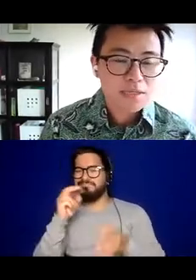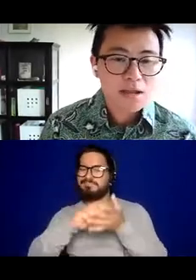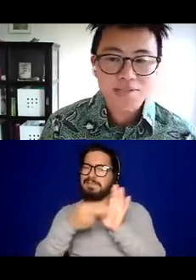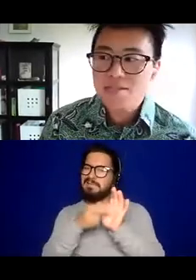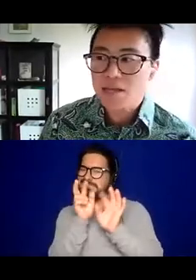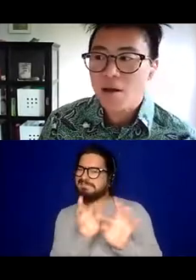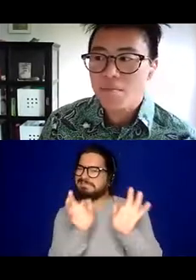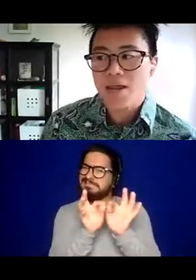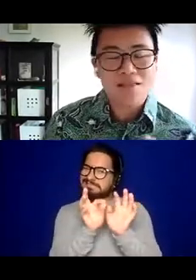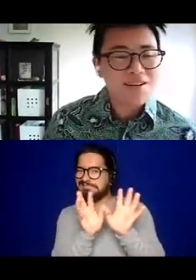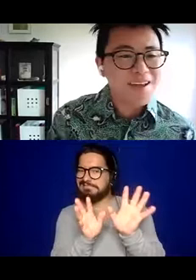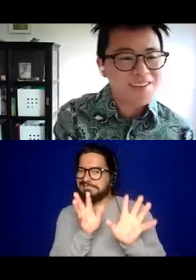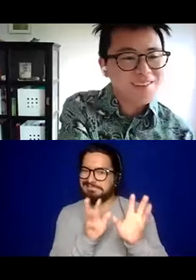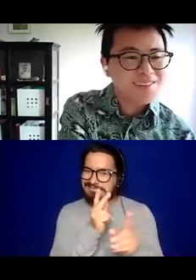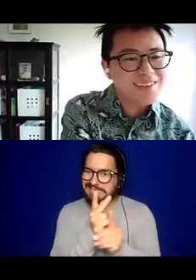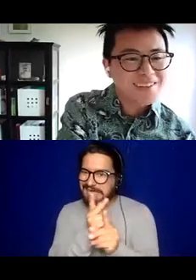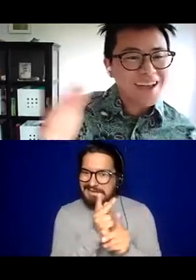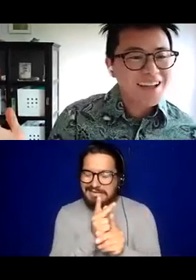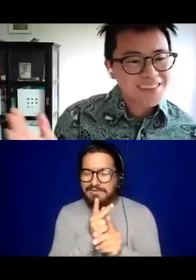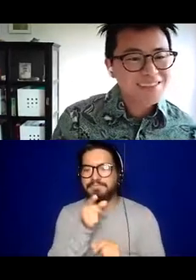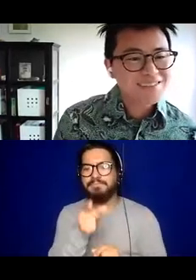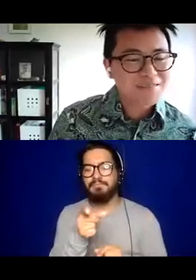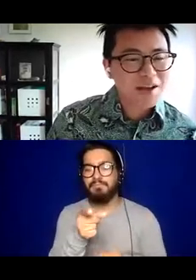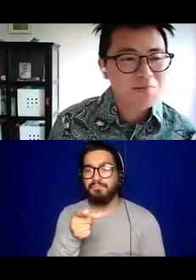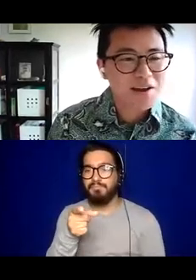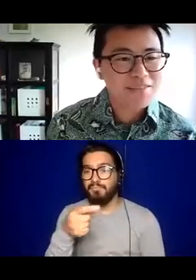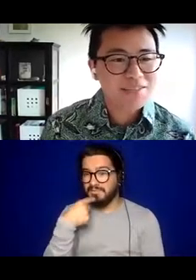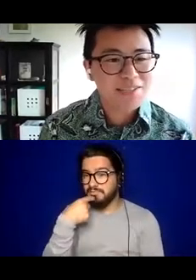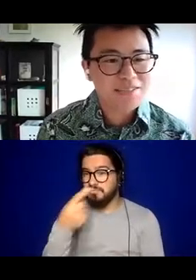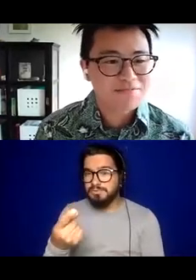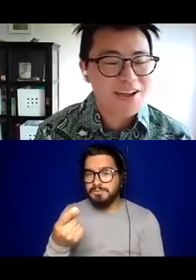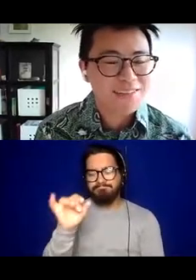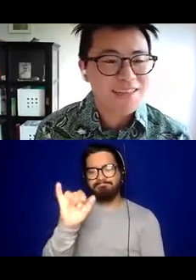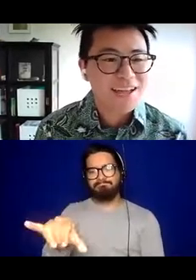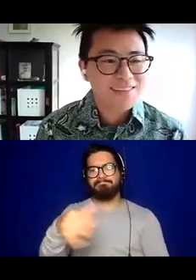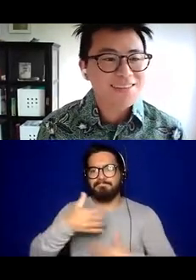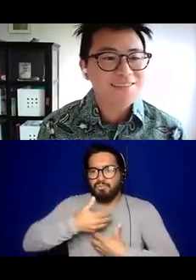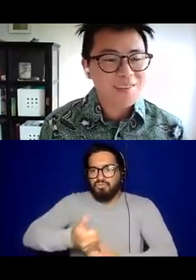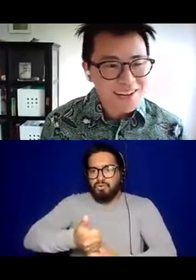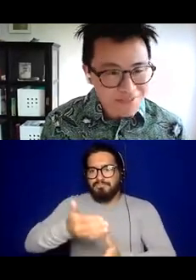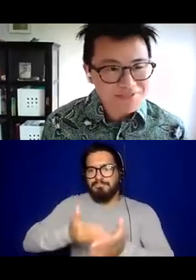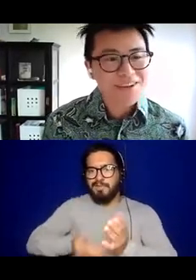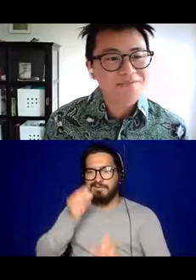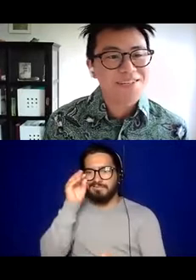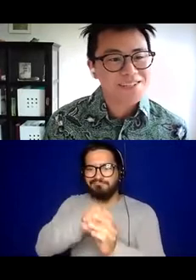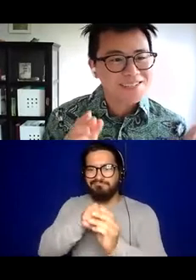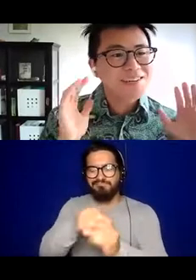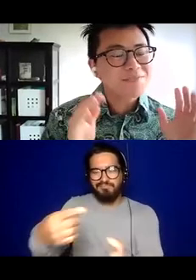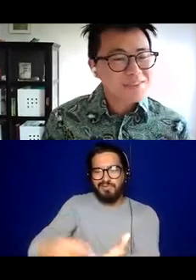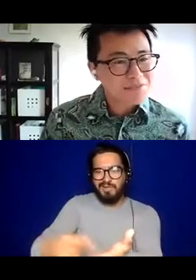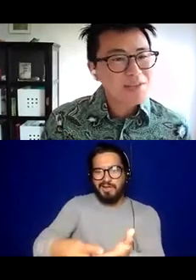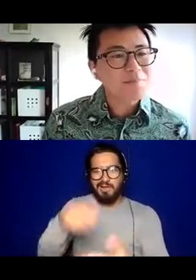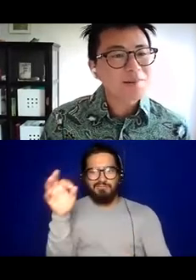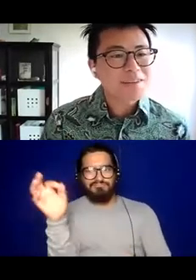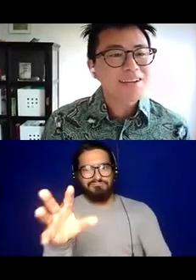it makes a lot of sense. And I love that you brought out the trust factor in that. I think that's right. We can have different conversations